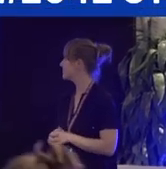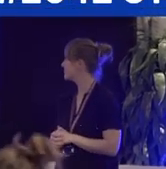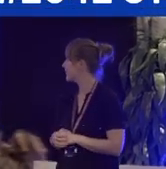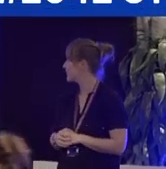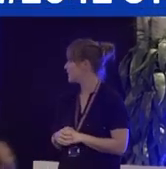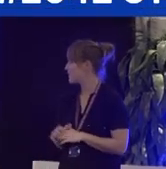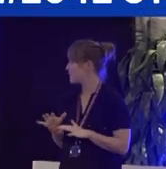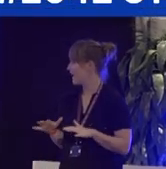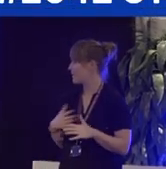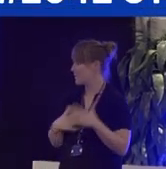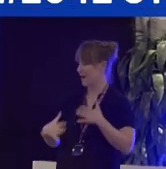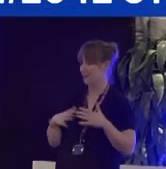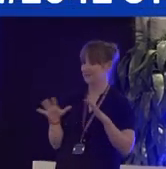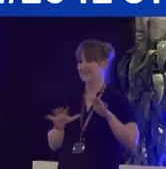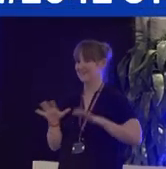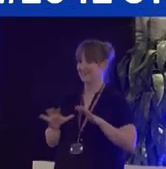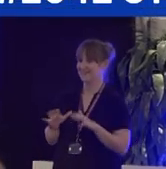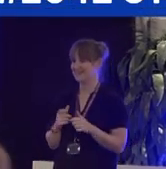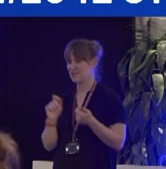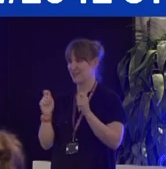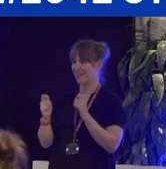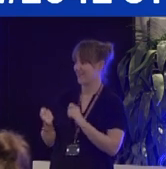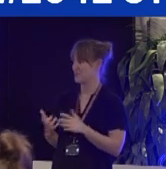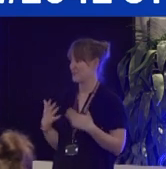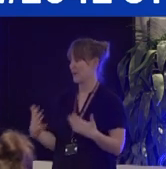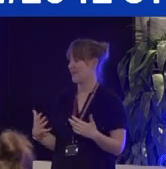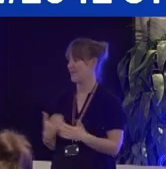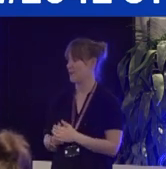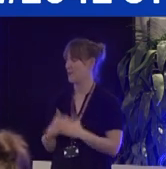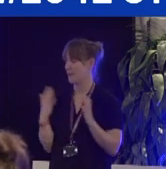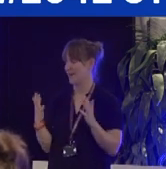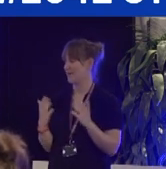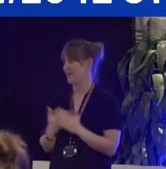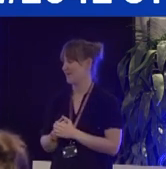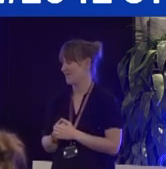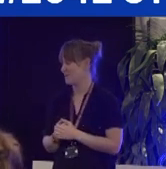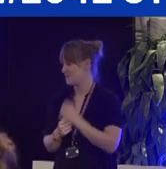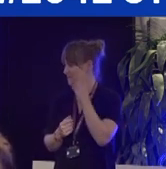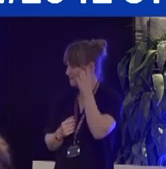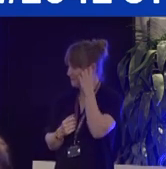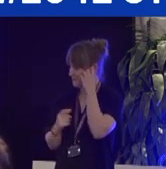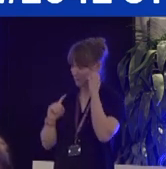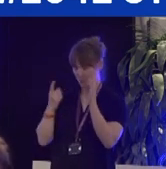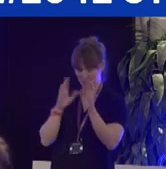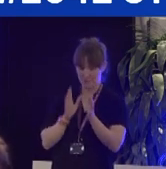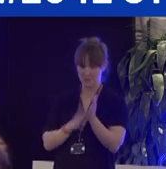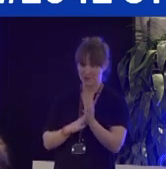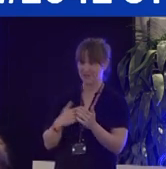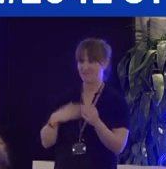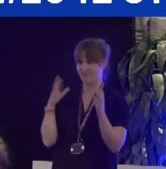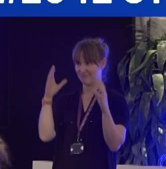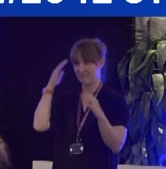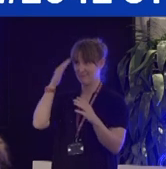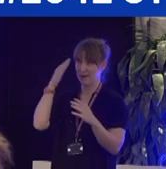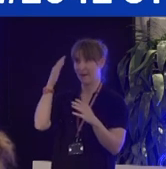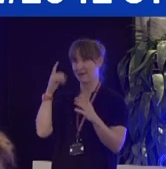It's getting wild. So, okay, cool. That is my, I guess, like, minute in my mind, in